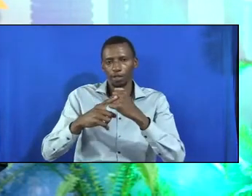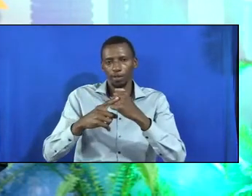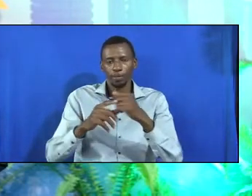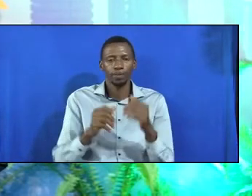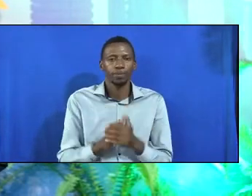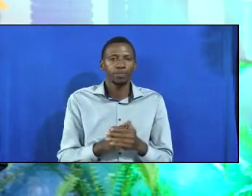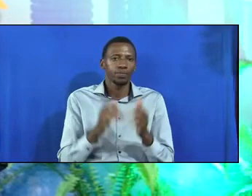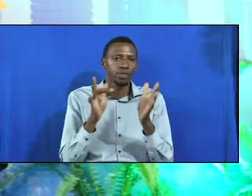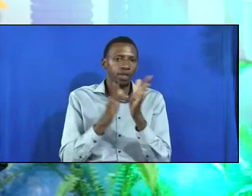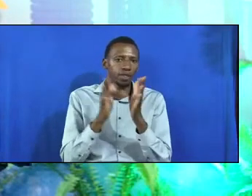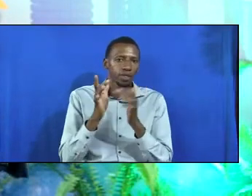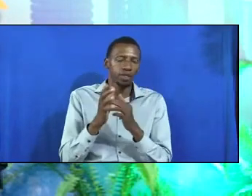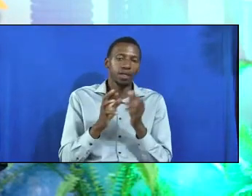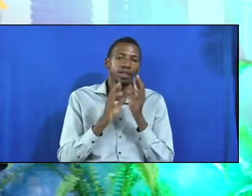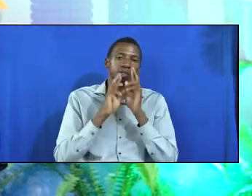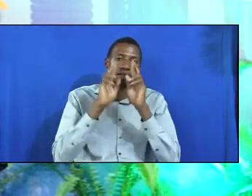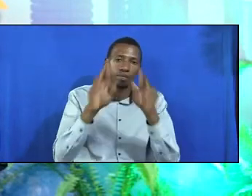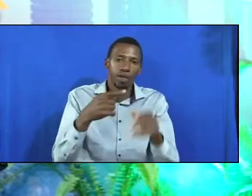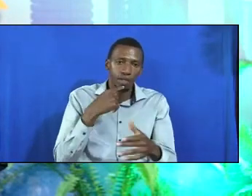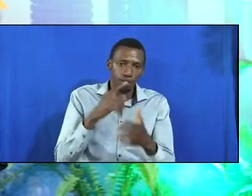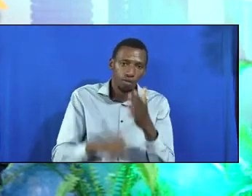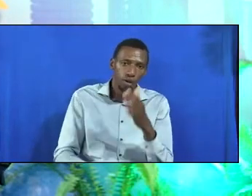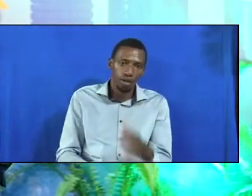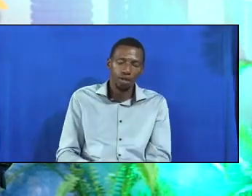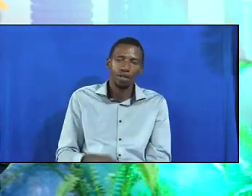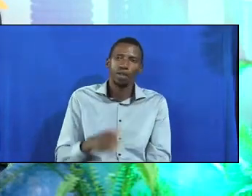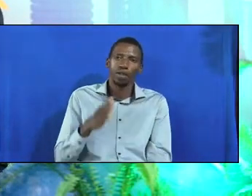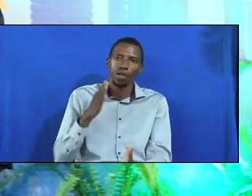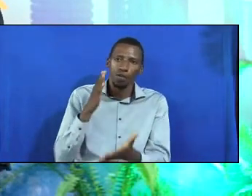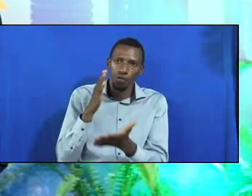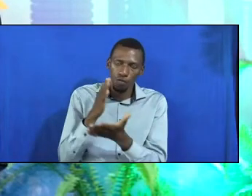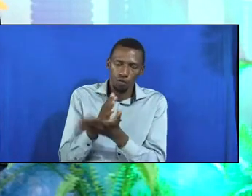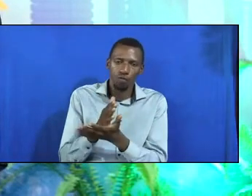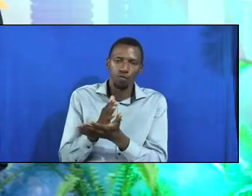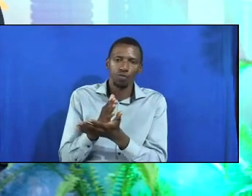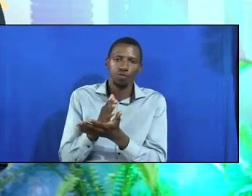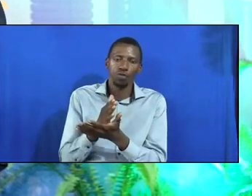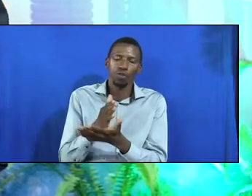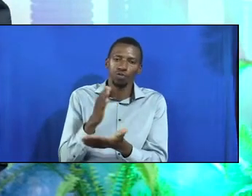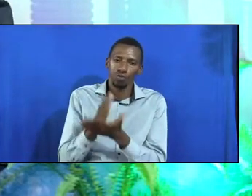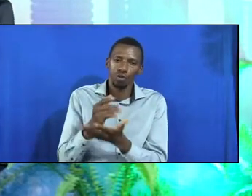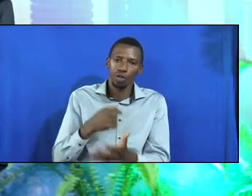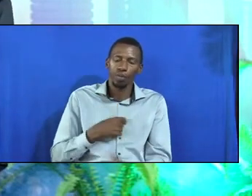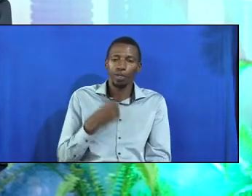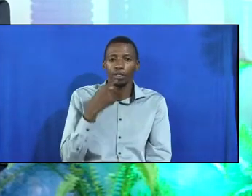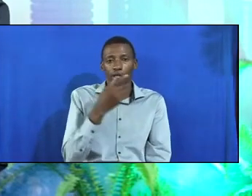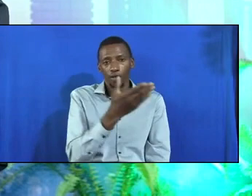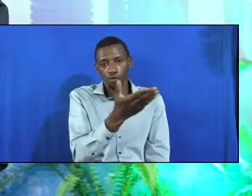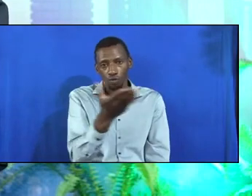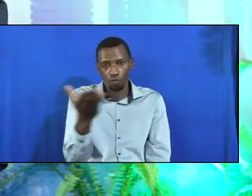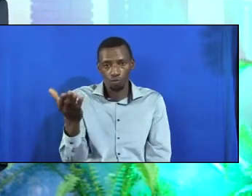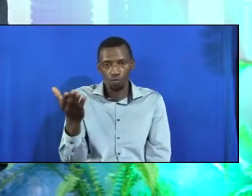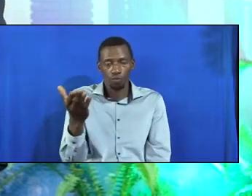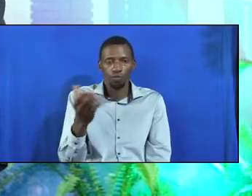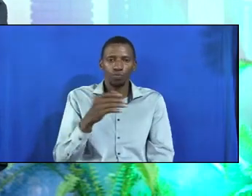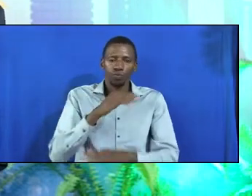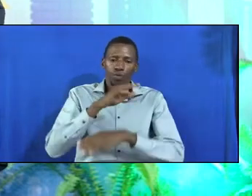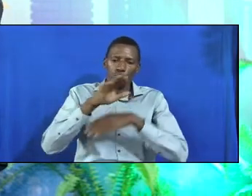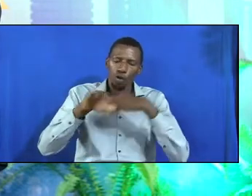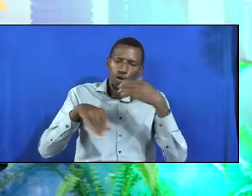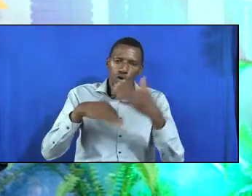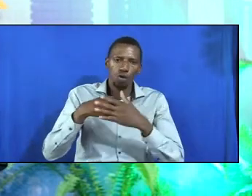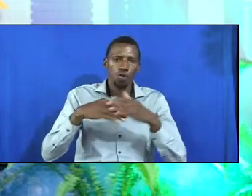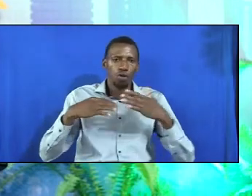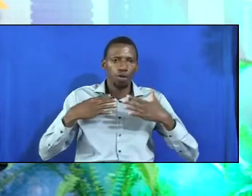Jesus replied, "Verily, truly I tell you, everyone who sins is a slave